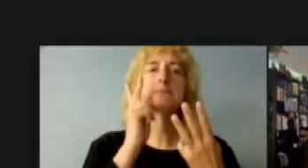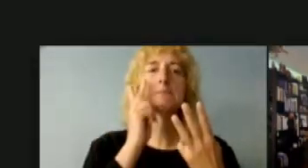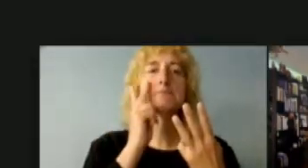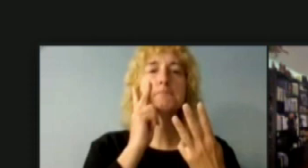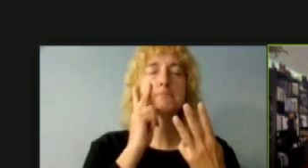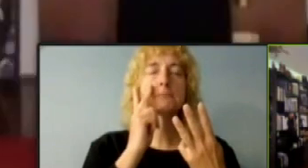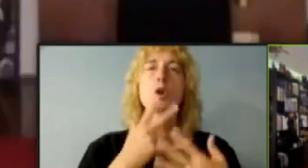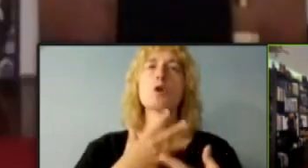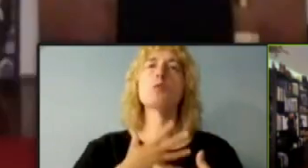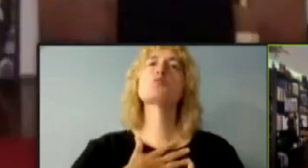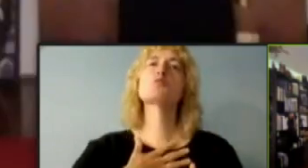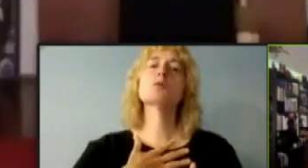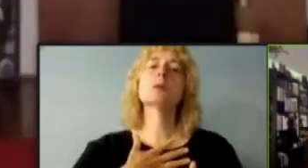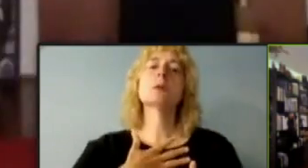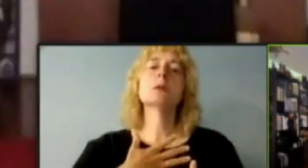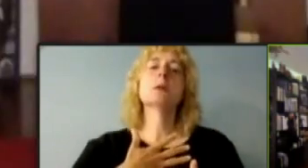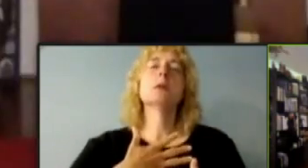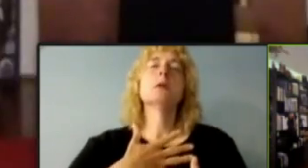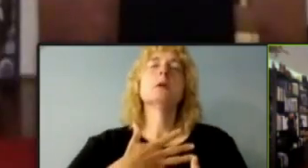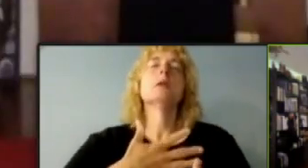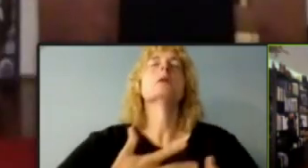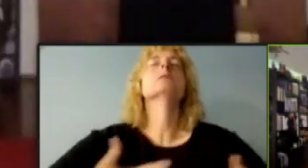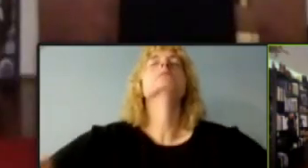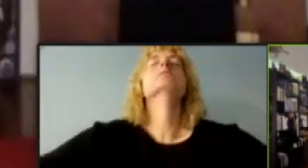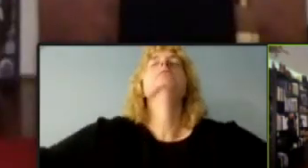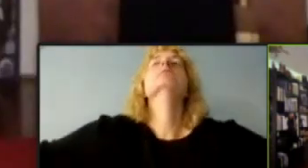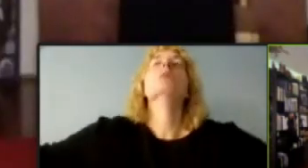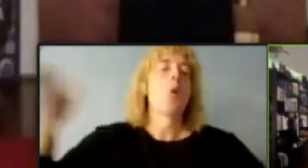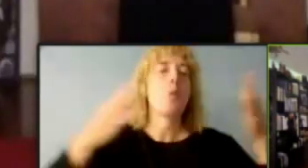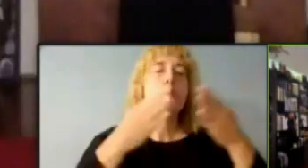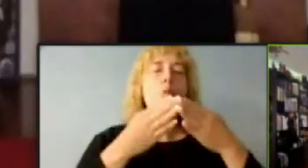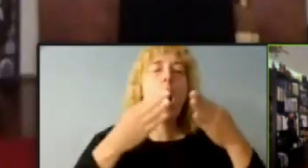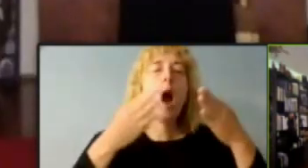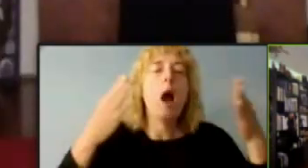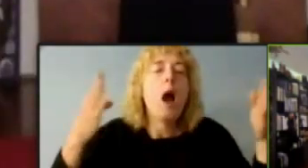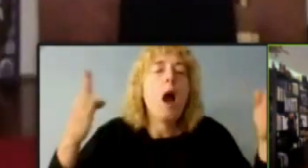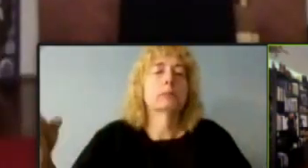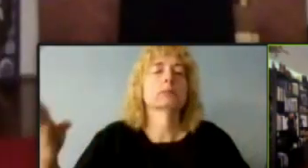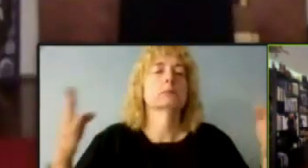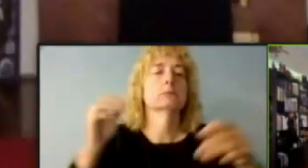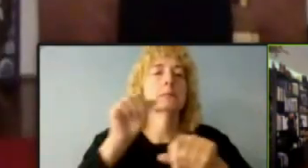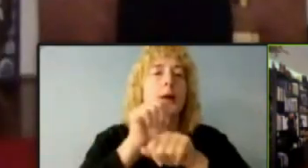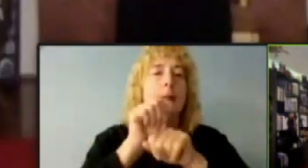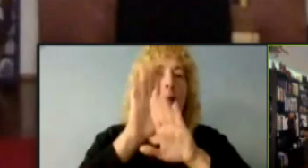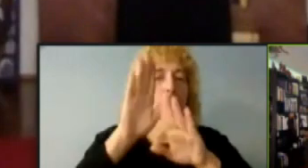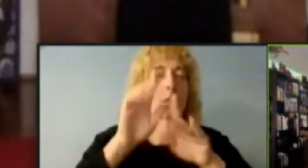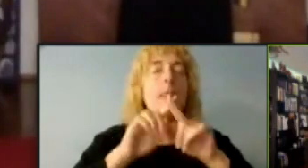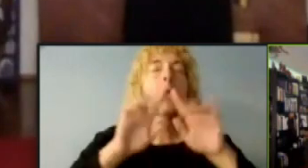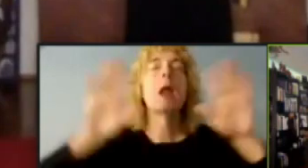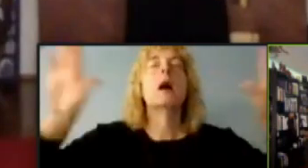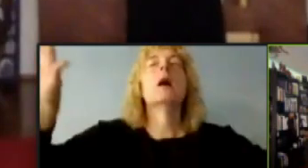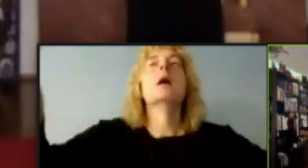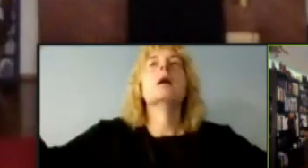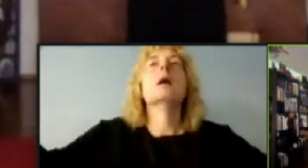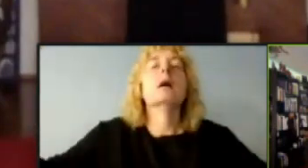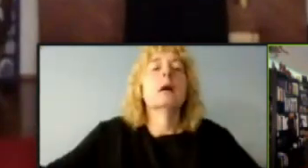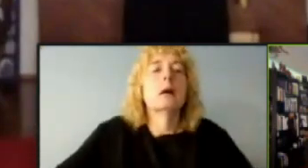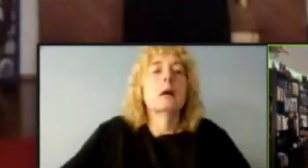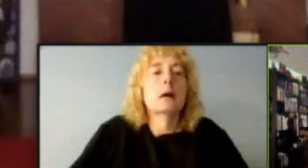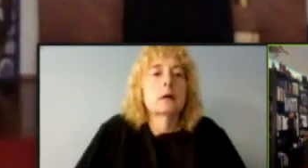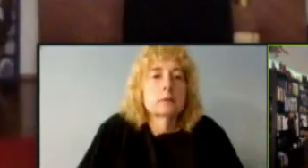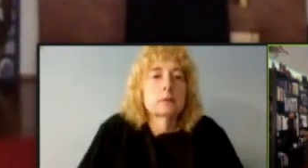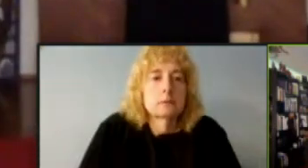your standing mountain is. And exhale, bring your arms down. With our next breath, let's see